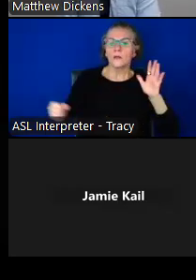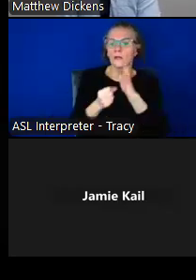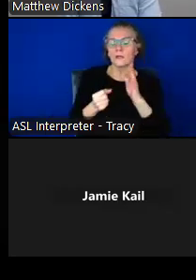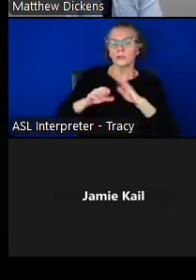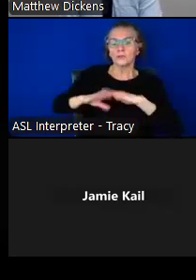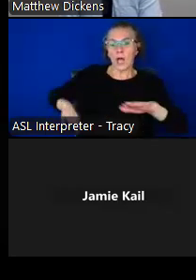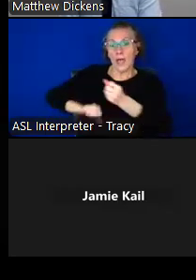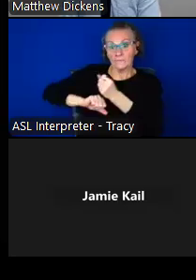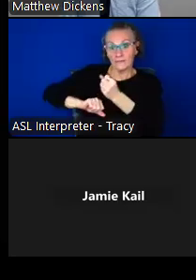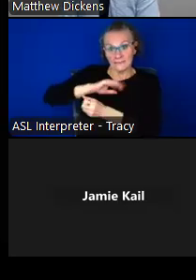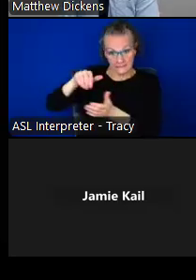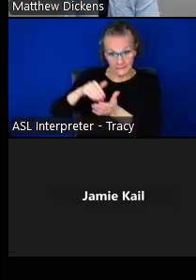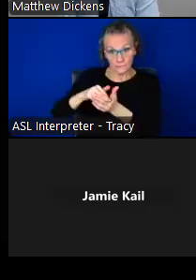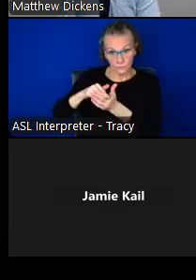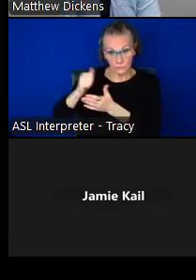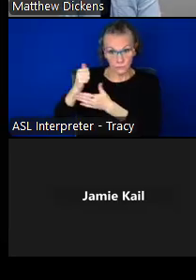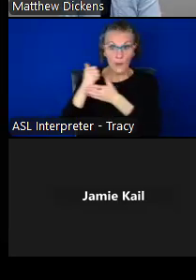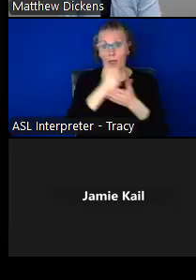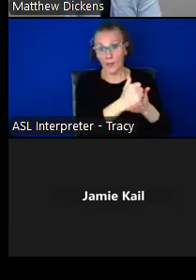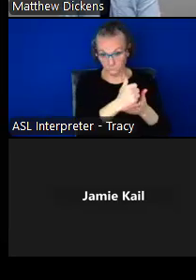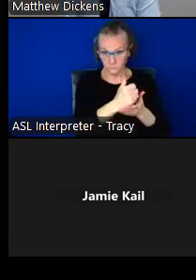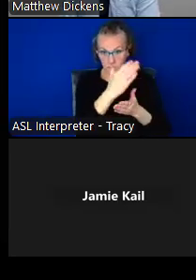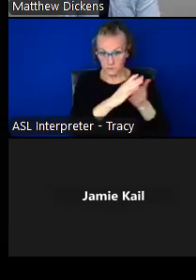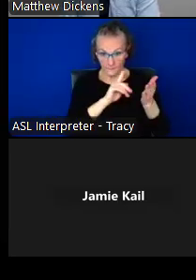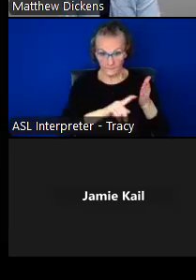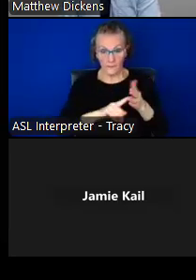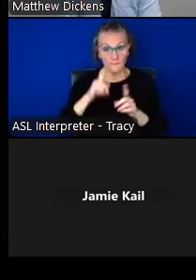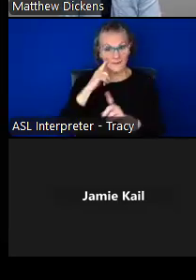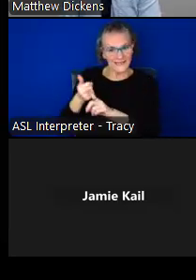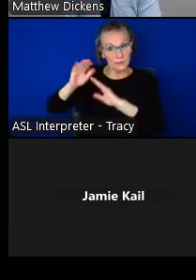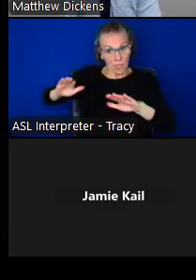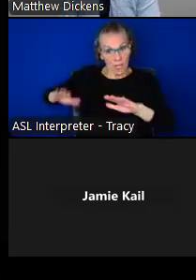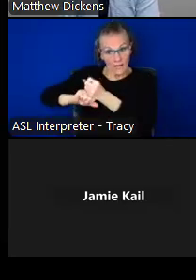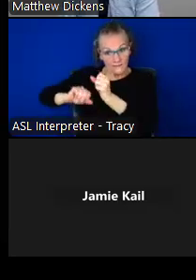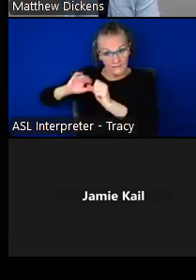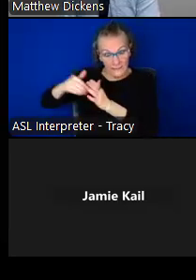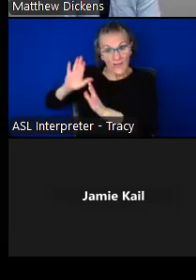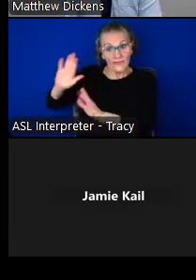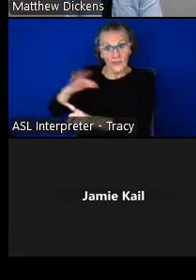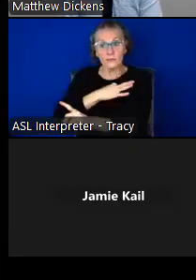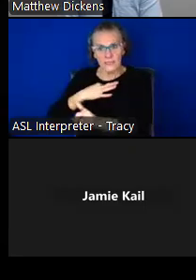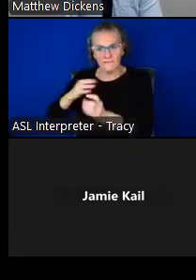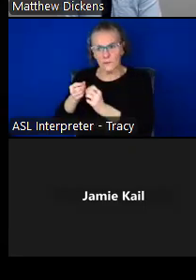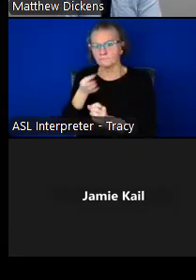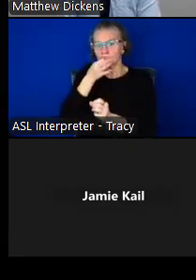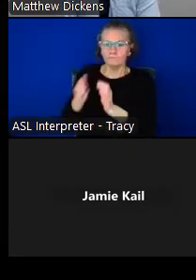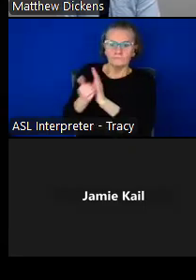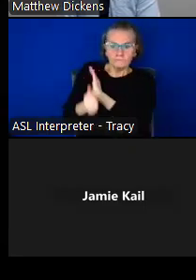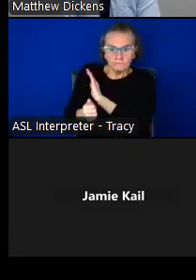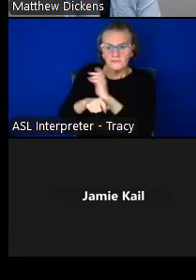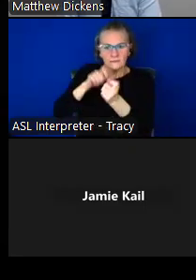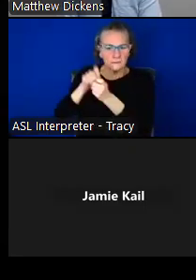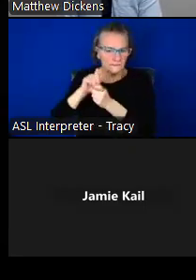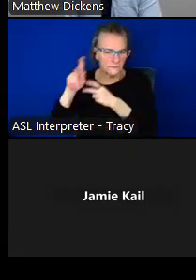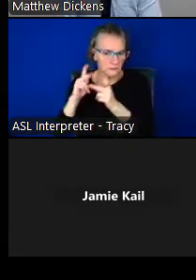Center to help with some of our investigations because they have staff that are more equipped to do certain types of interviews.